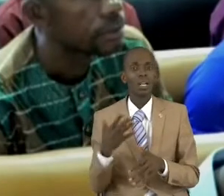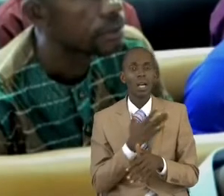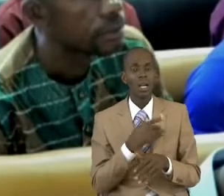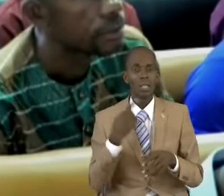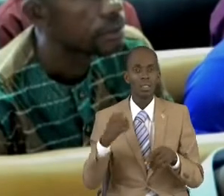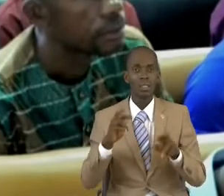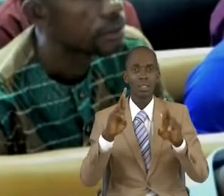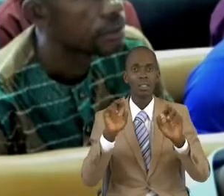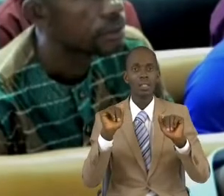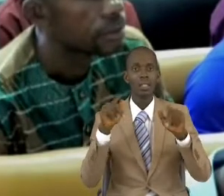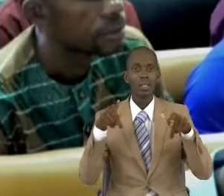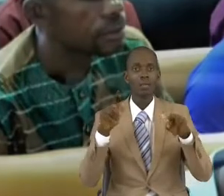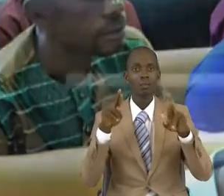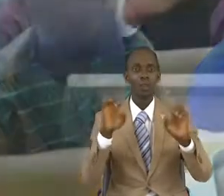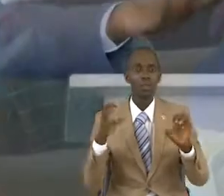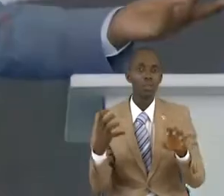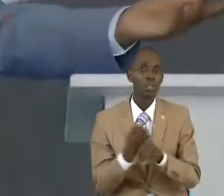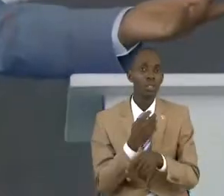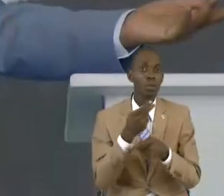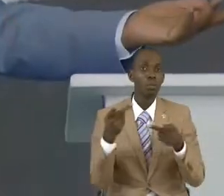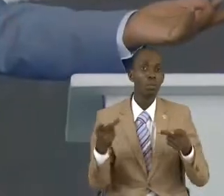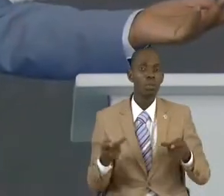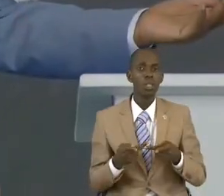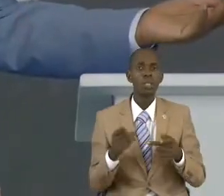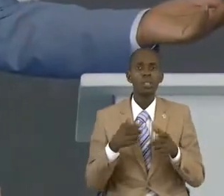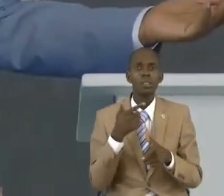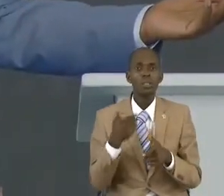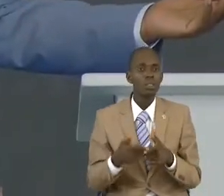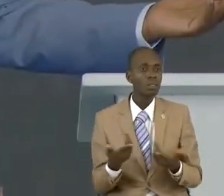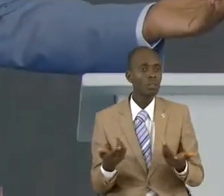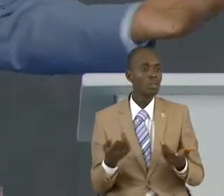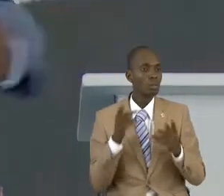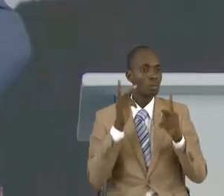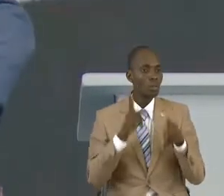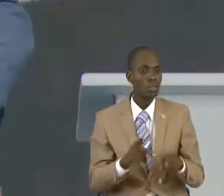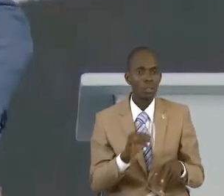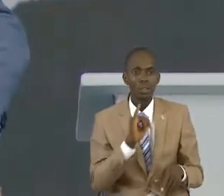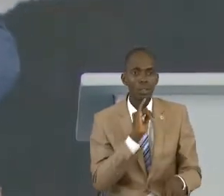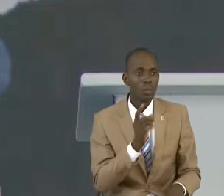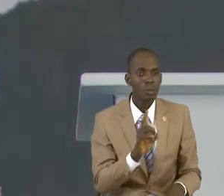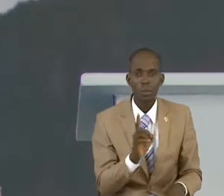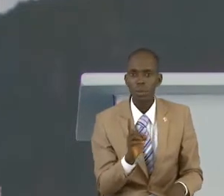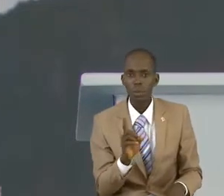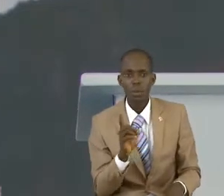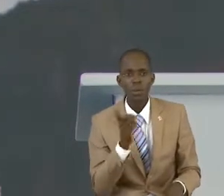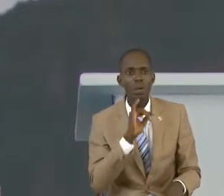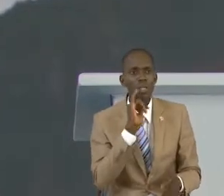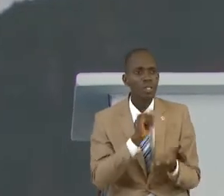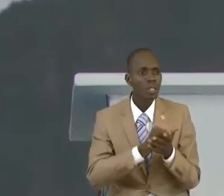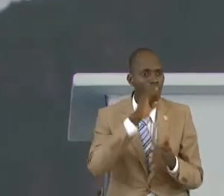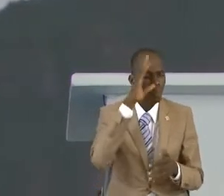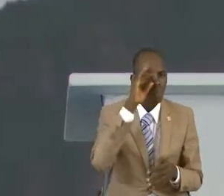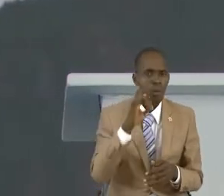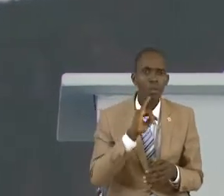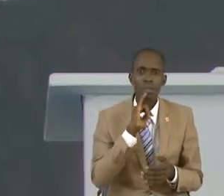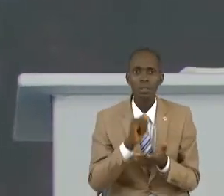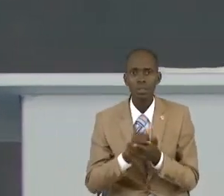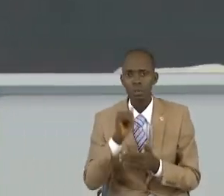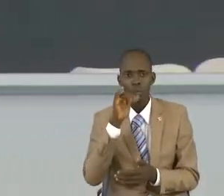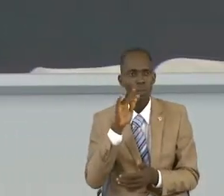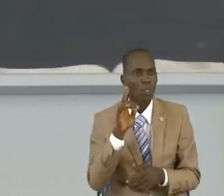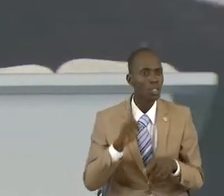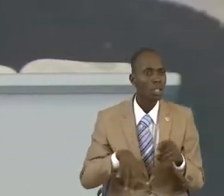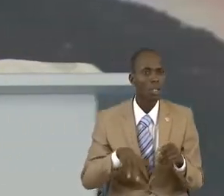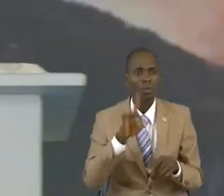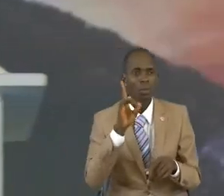then he's nowhere to be found. She's nowhere to be found. I pray that